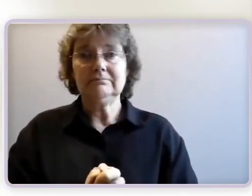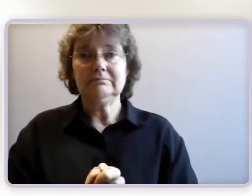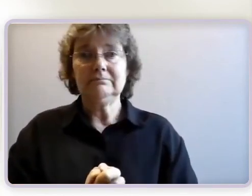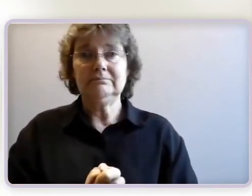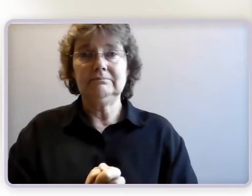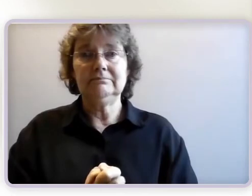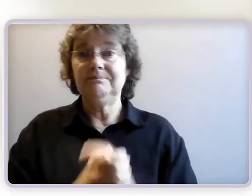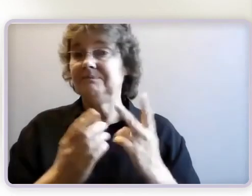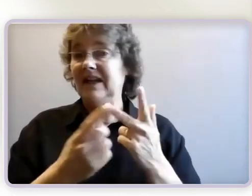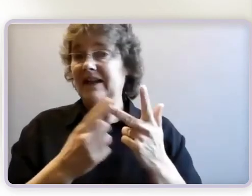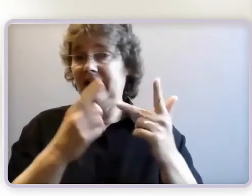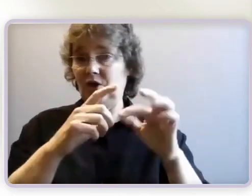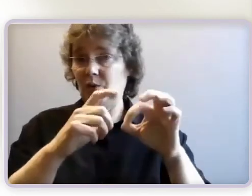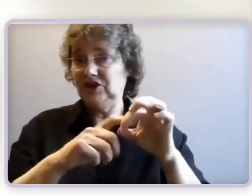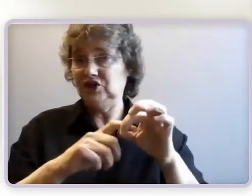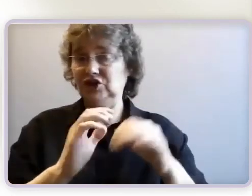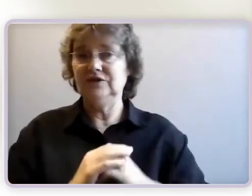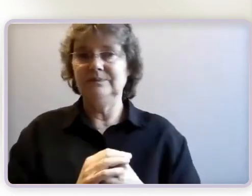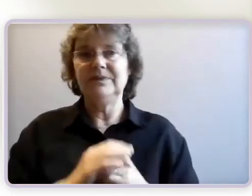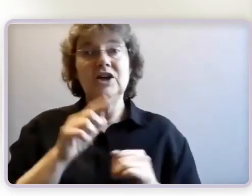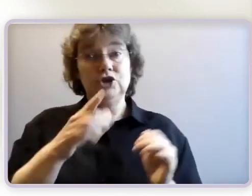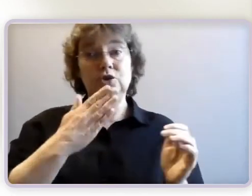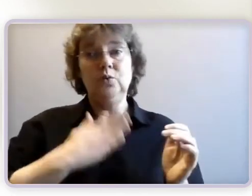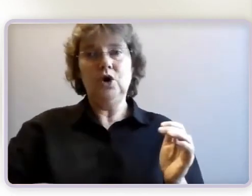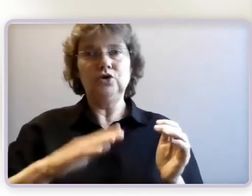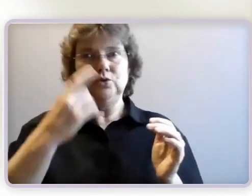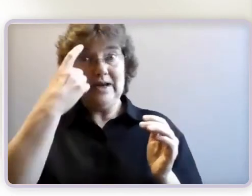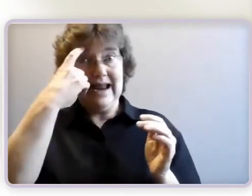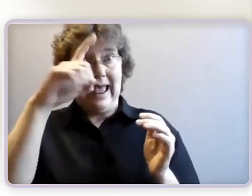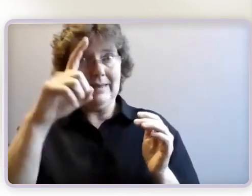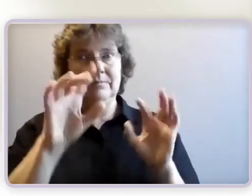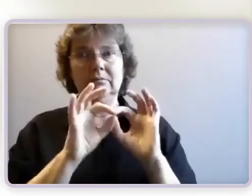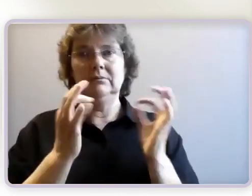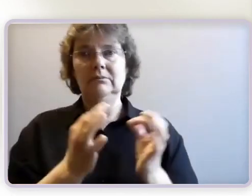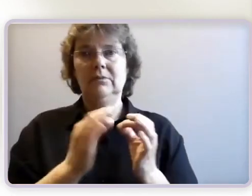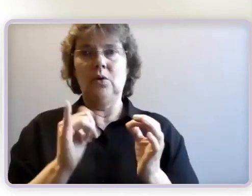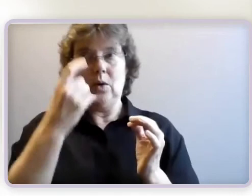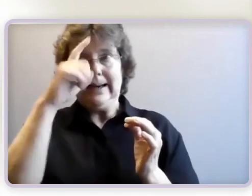Another question is, do you want to name an organisation or person in your story?